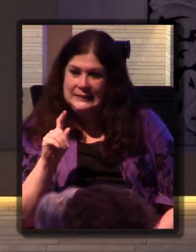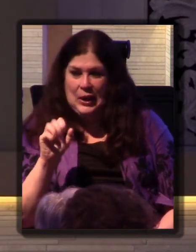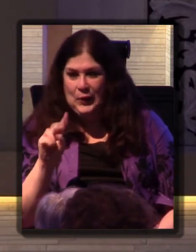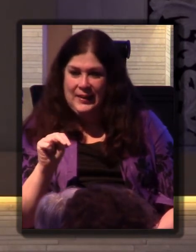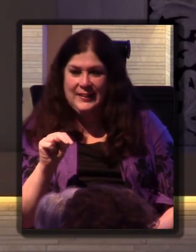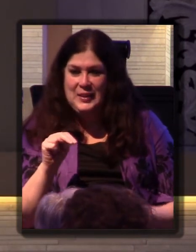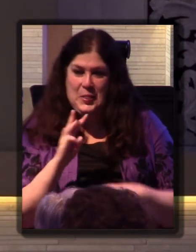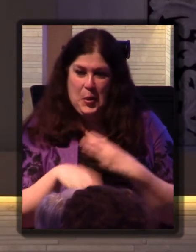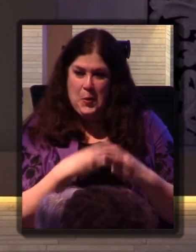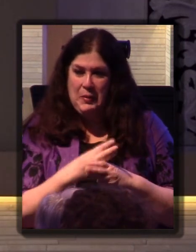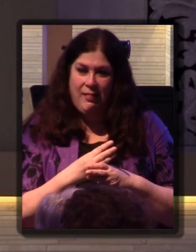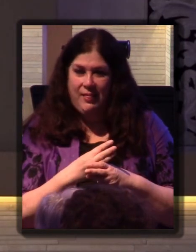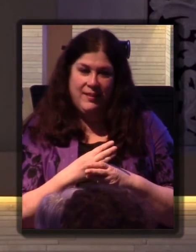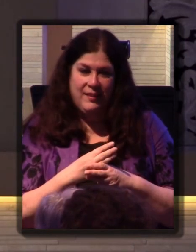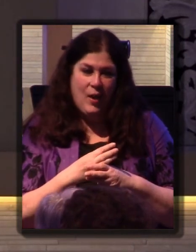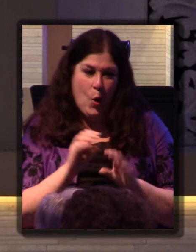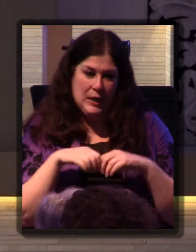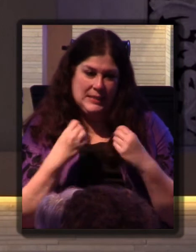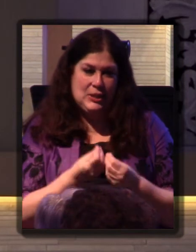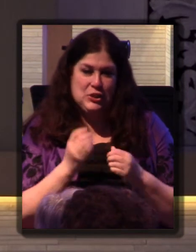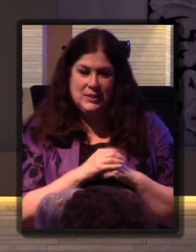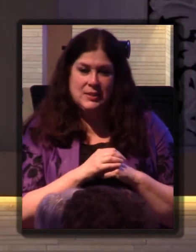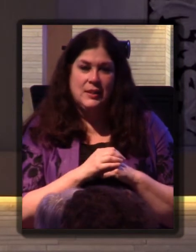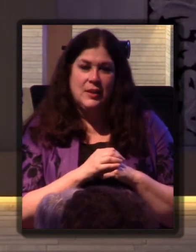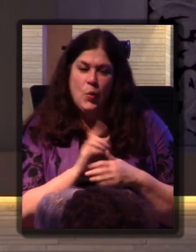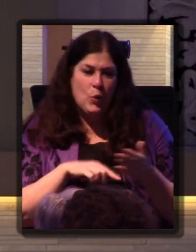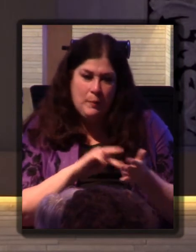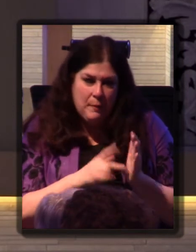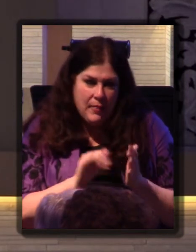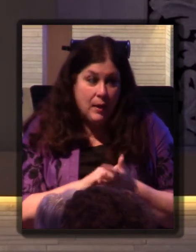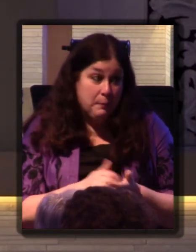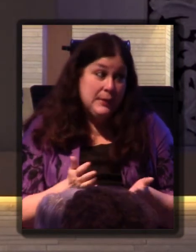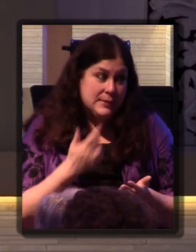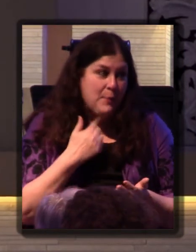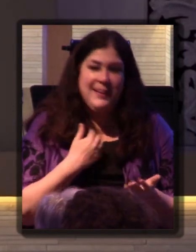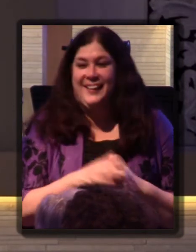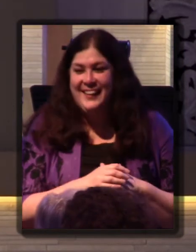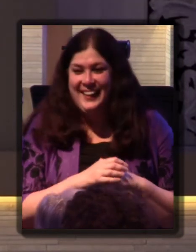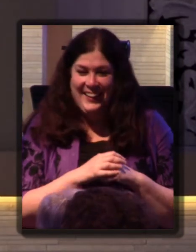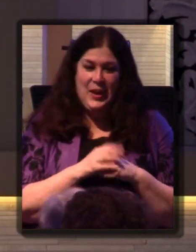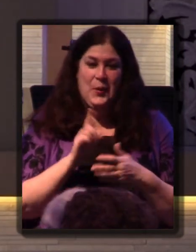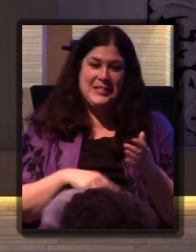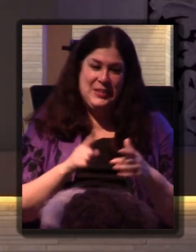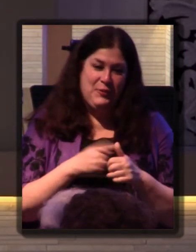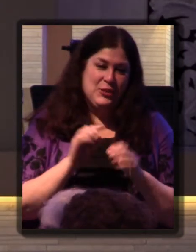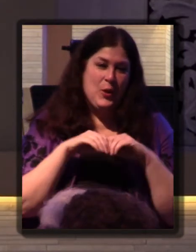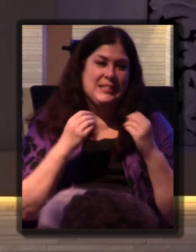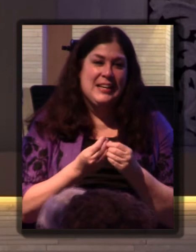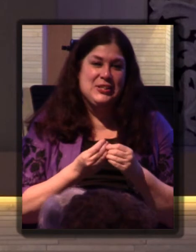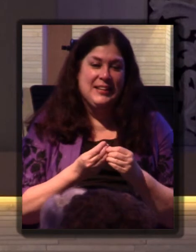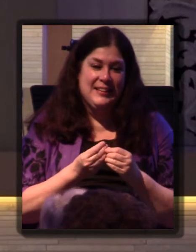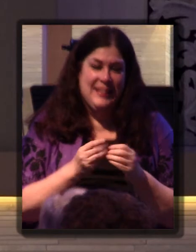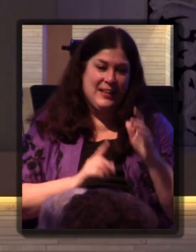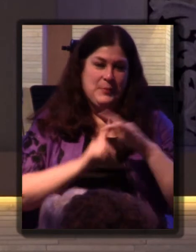non-sectarian global organizations. Non-sectarian global organizations. So what do we mean by that? What's the first organization that comes